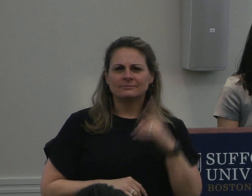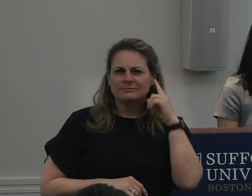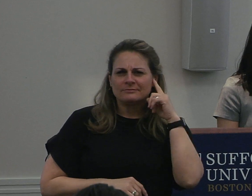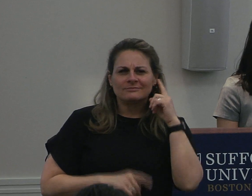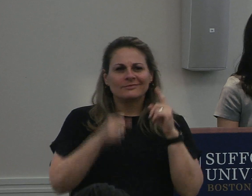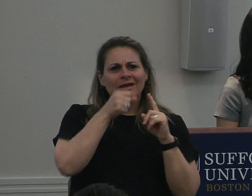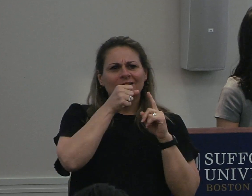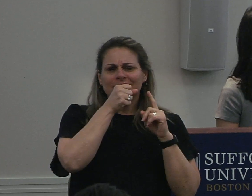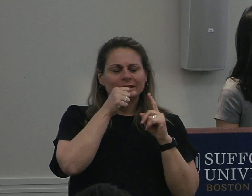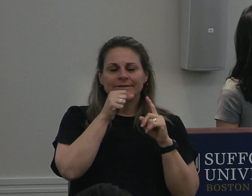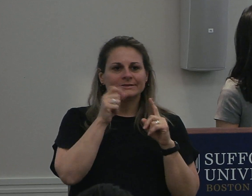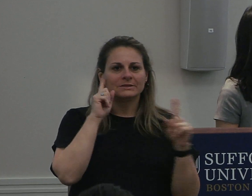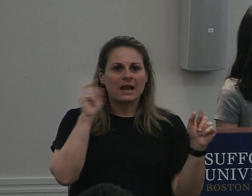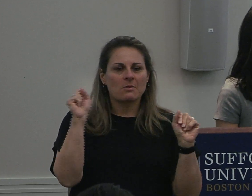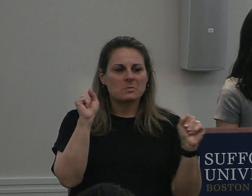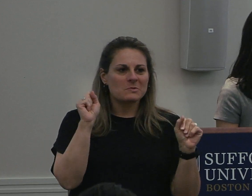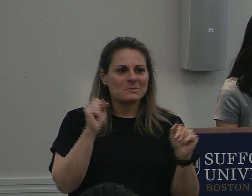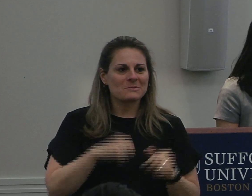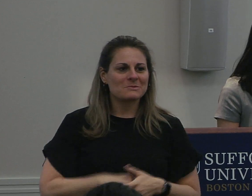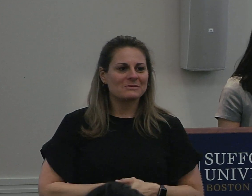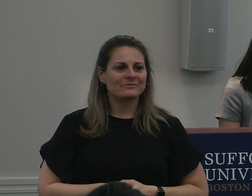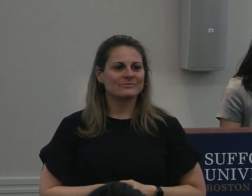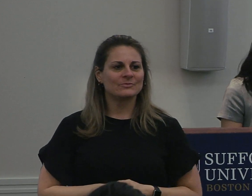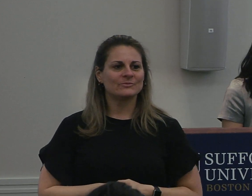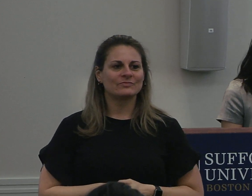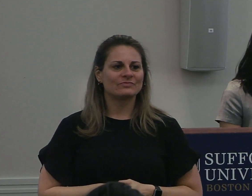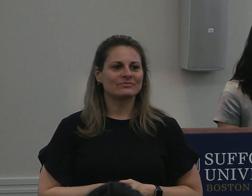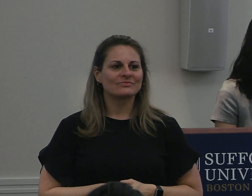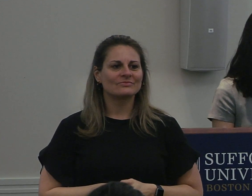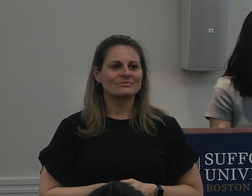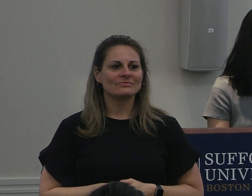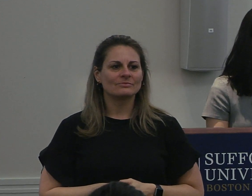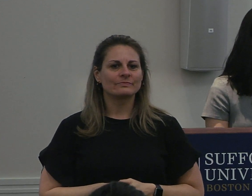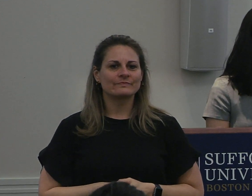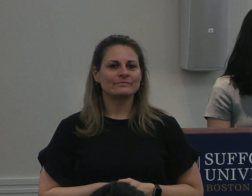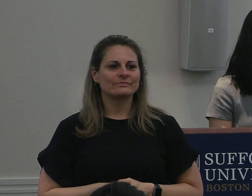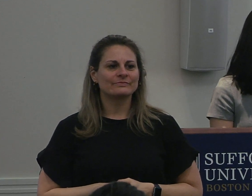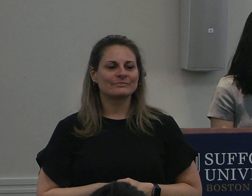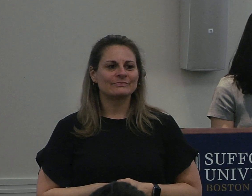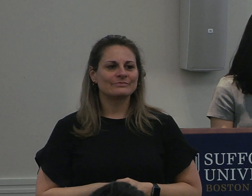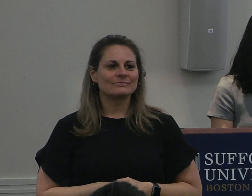Yes. Let me ask Caitlin to unmute.